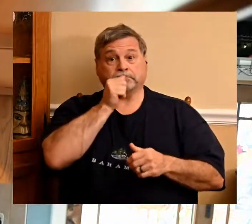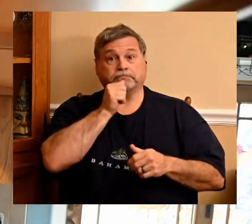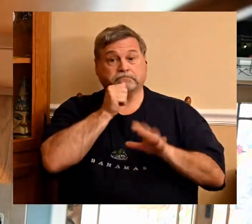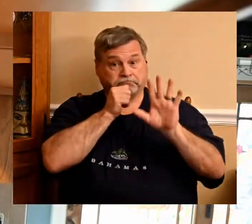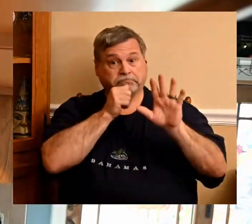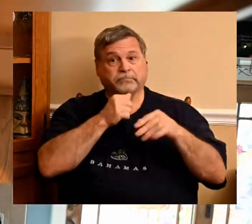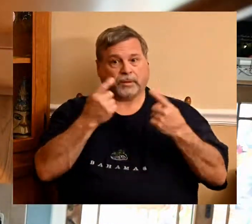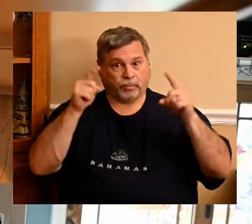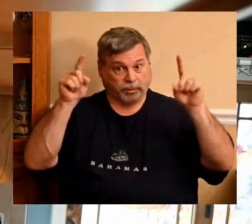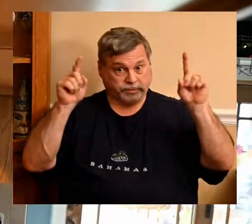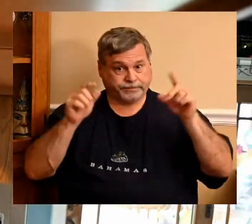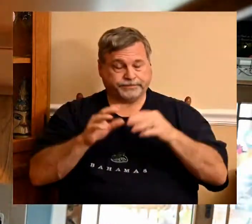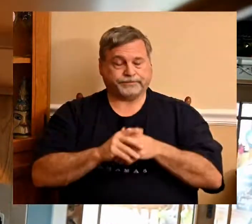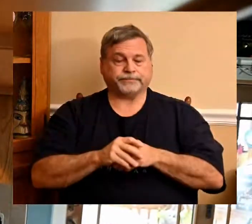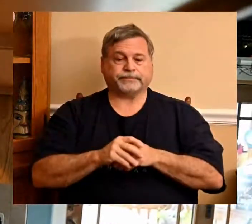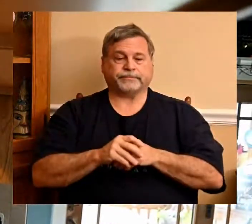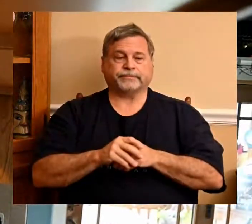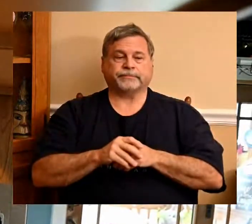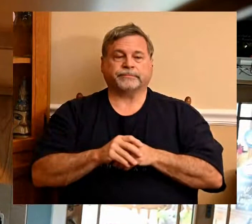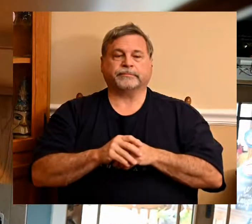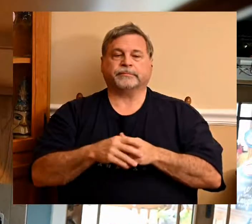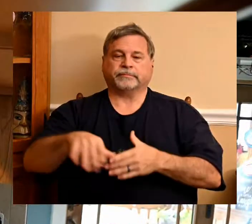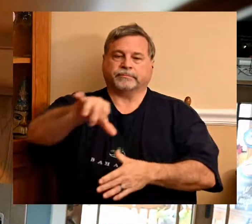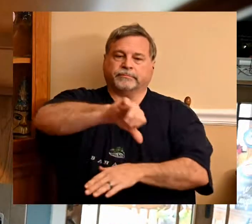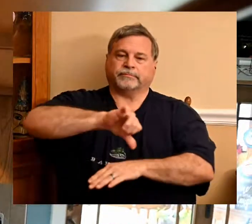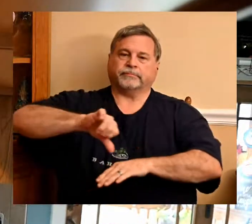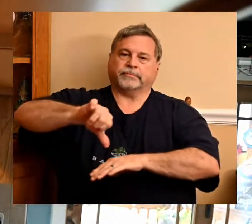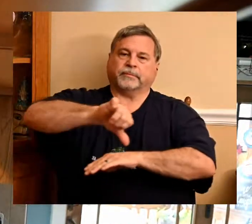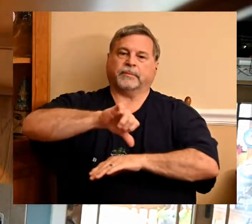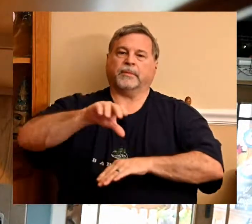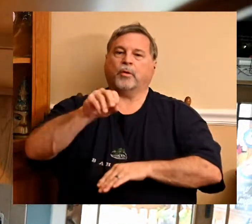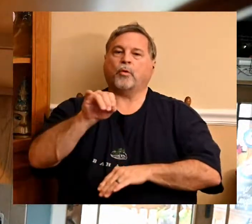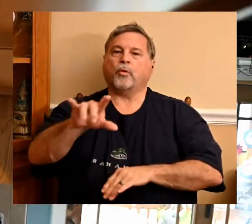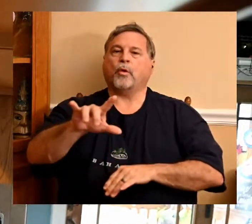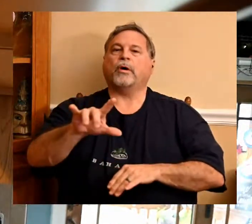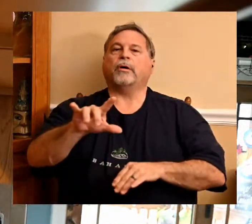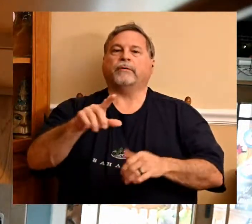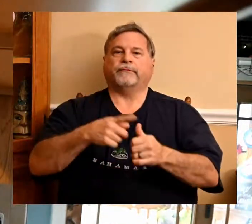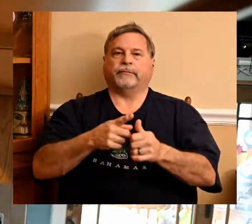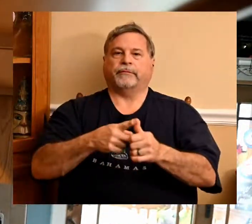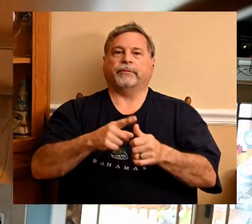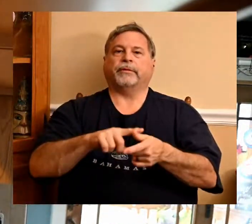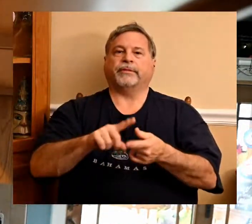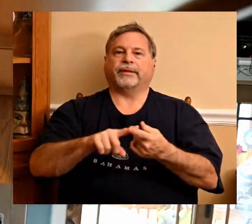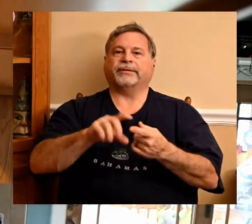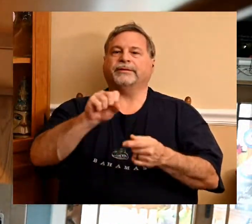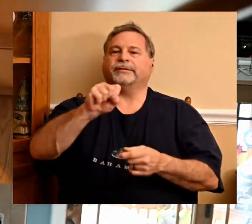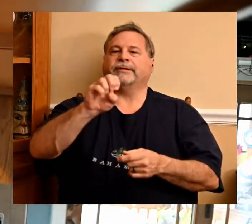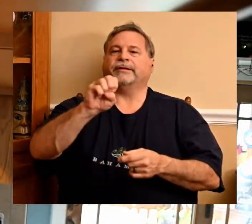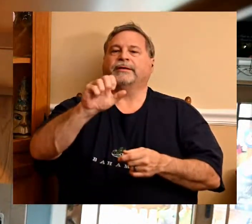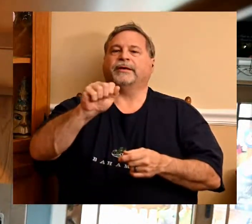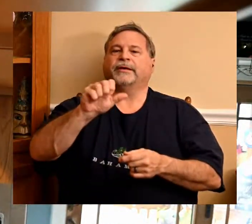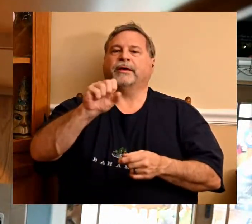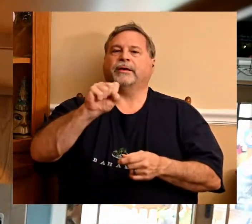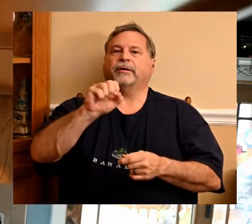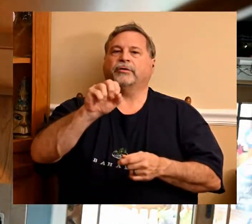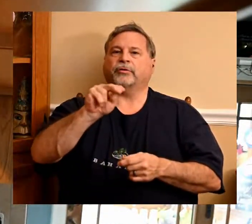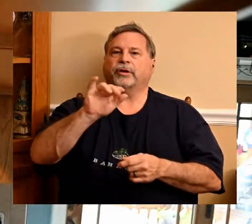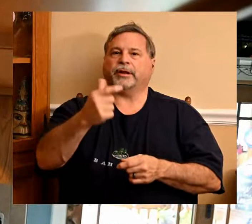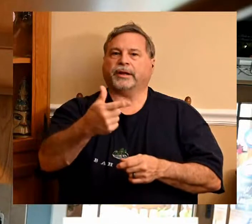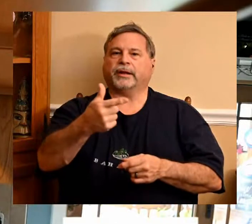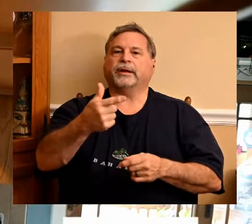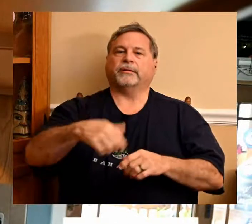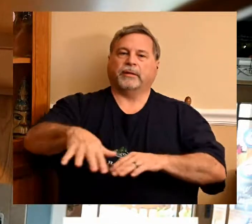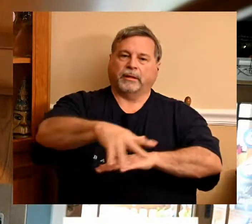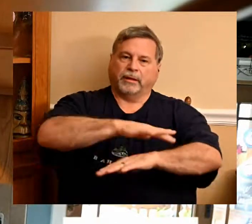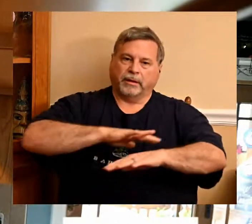really does work. We're going to put oil on the meat, we're going to put seasoning on the meat, we're going to put it in a roasting pan,